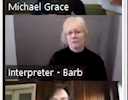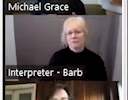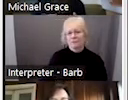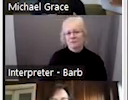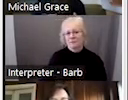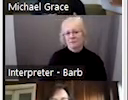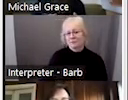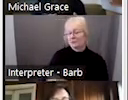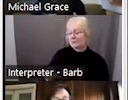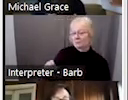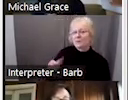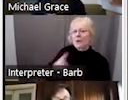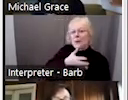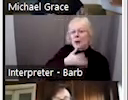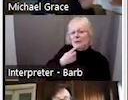Yeah, that's fine, John.